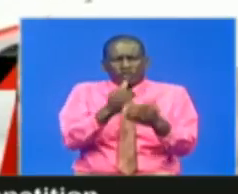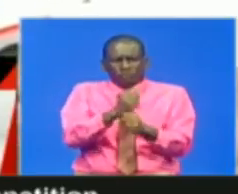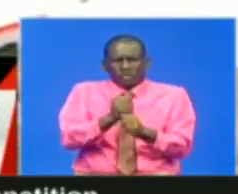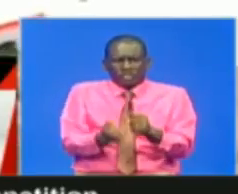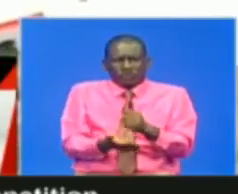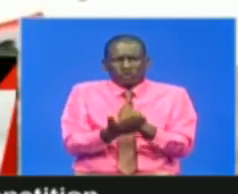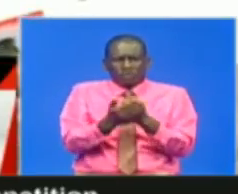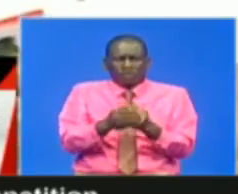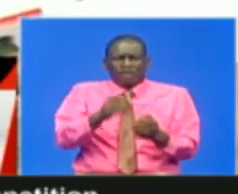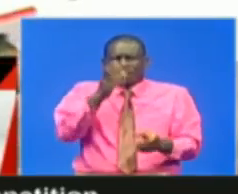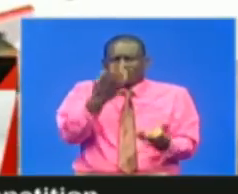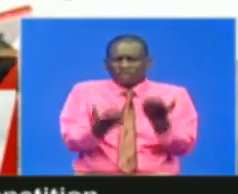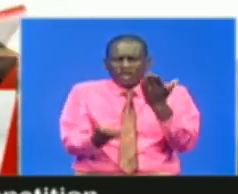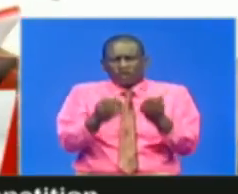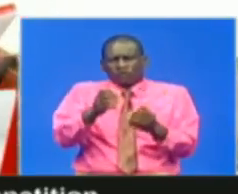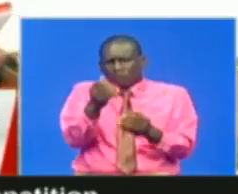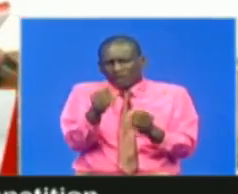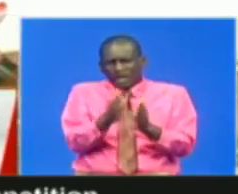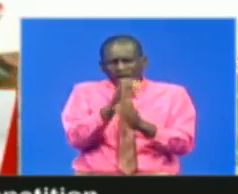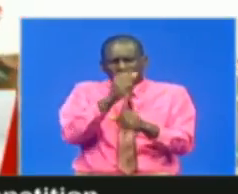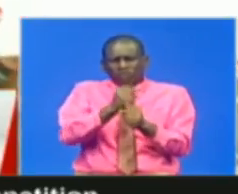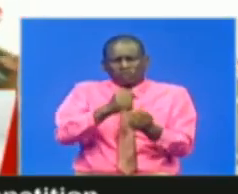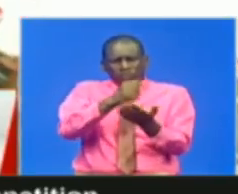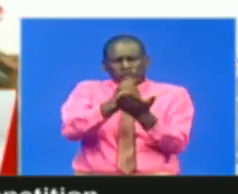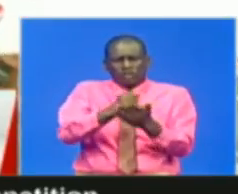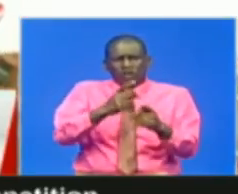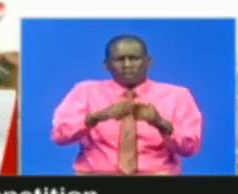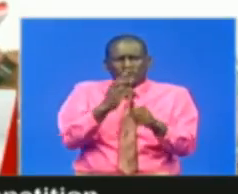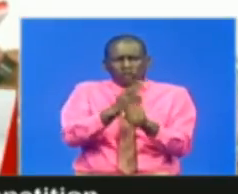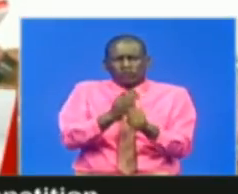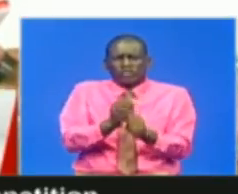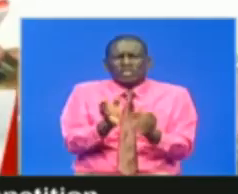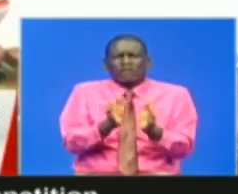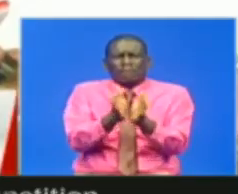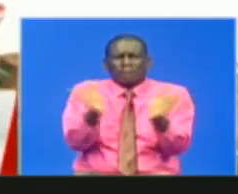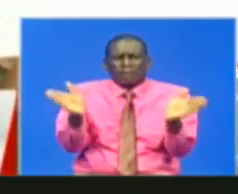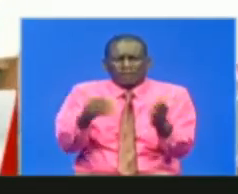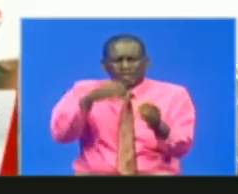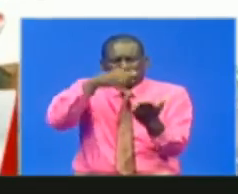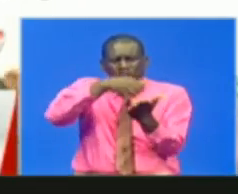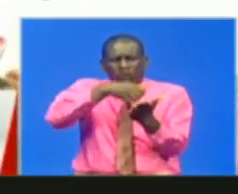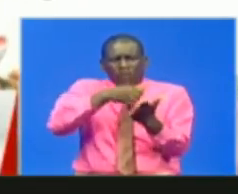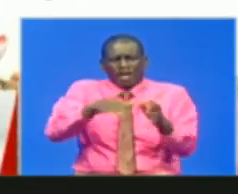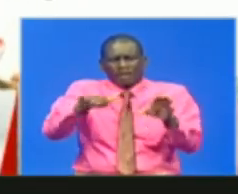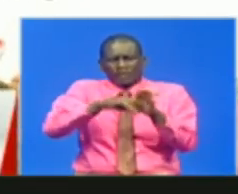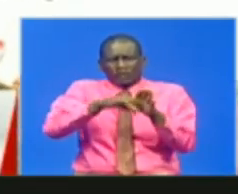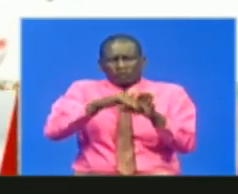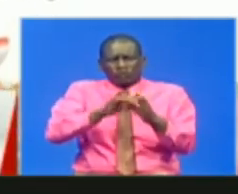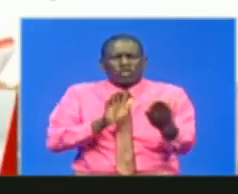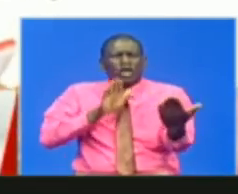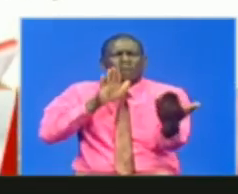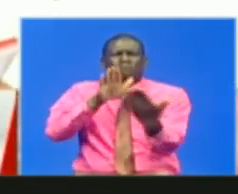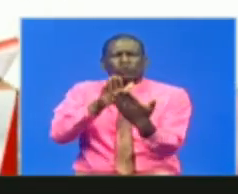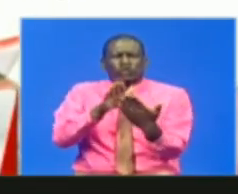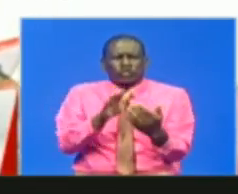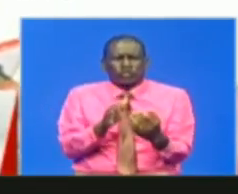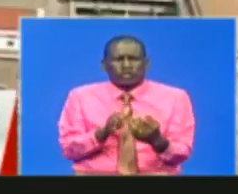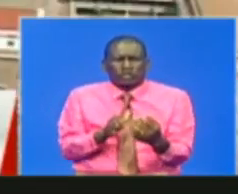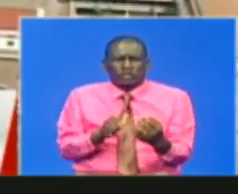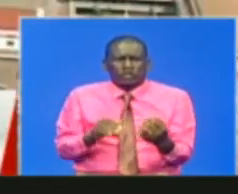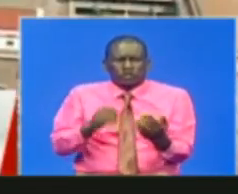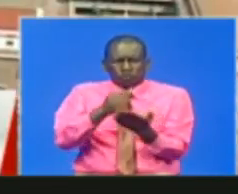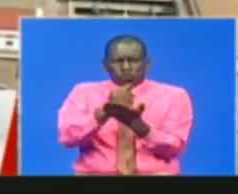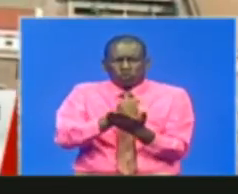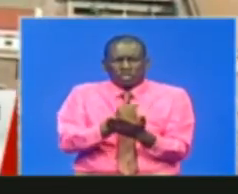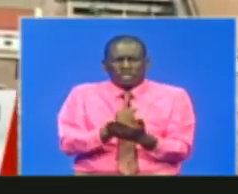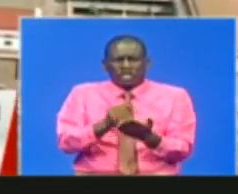value for money and performance audits, but using a citizen engagement and participatory approach to audits.